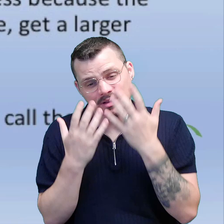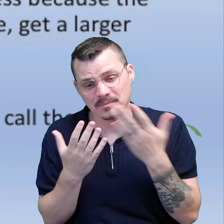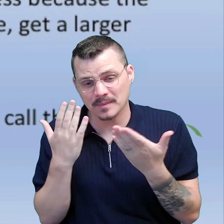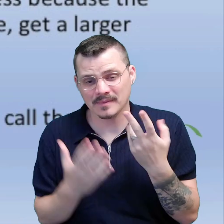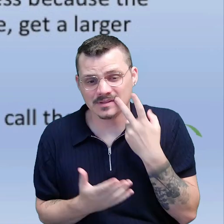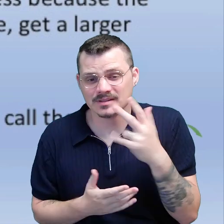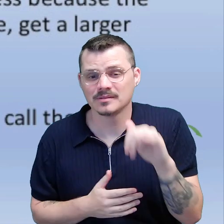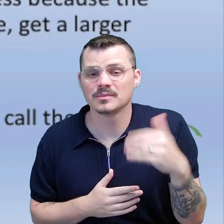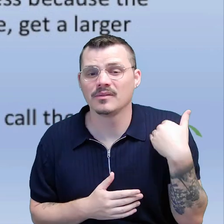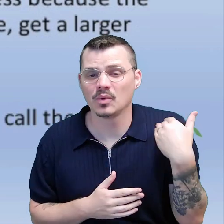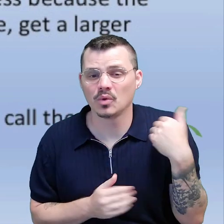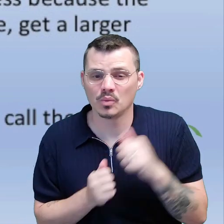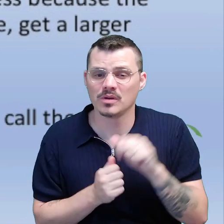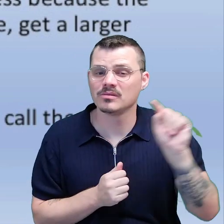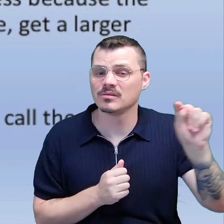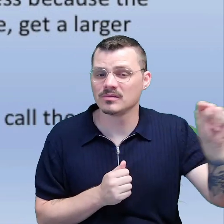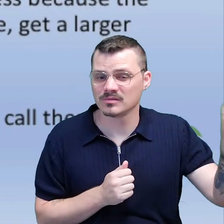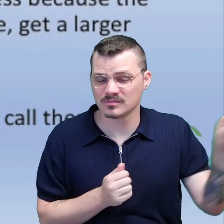sequence.